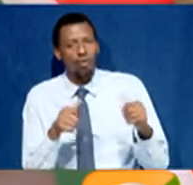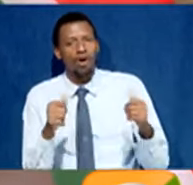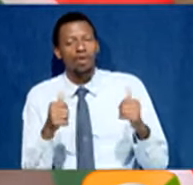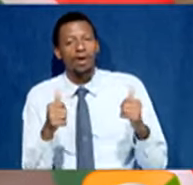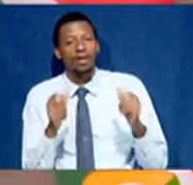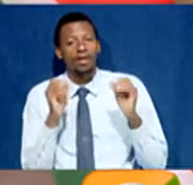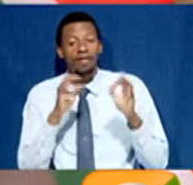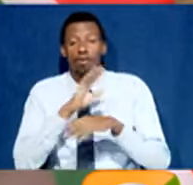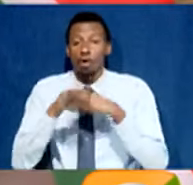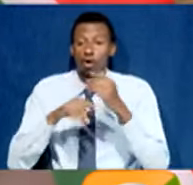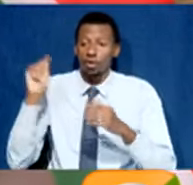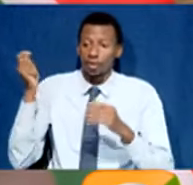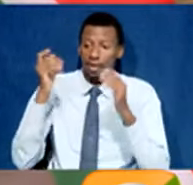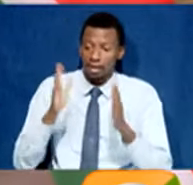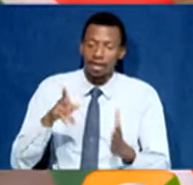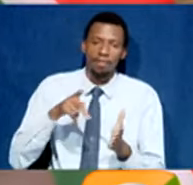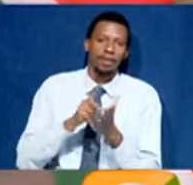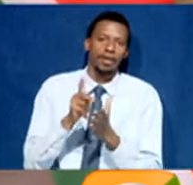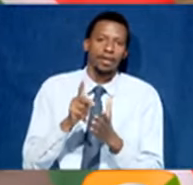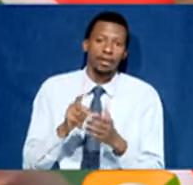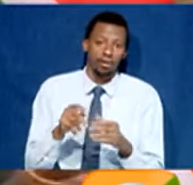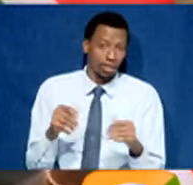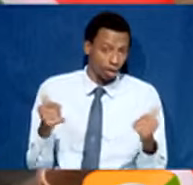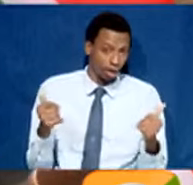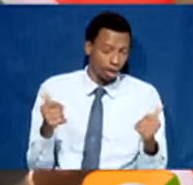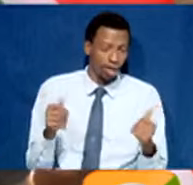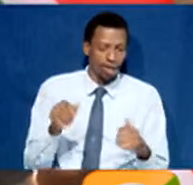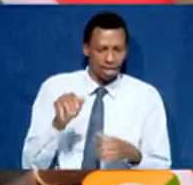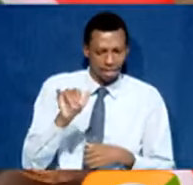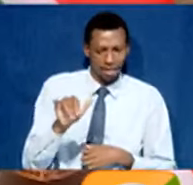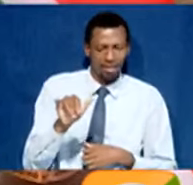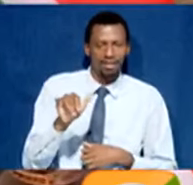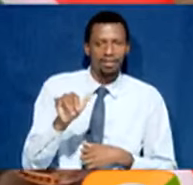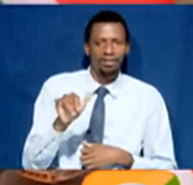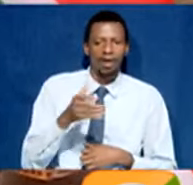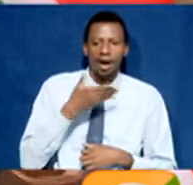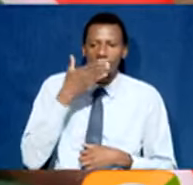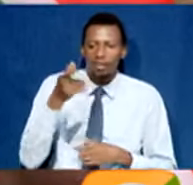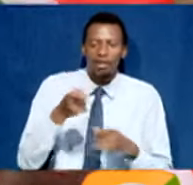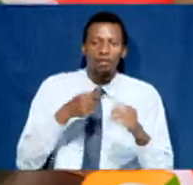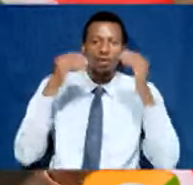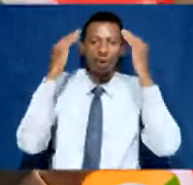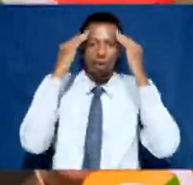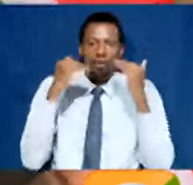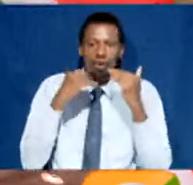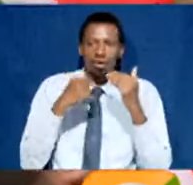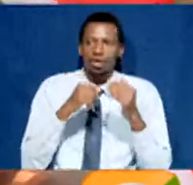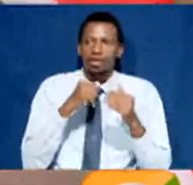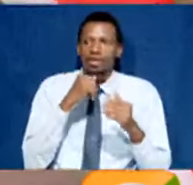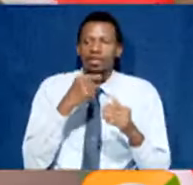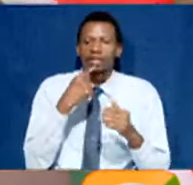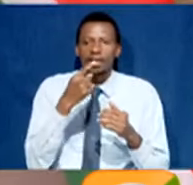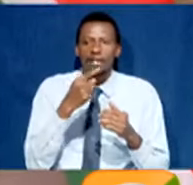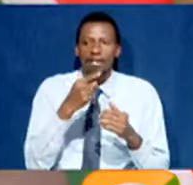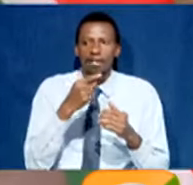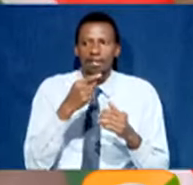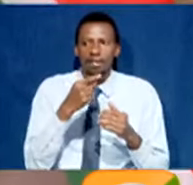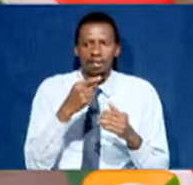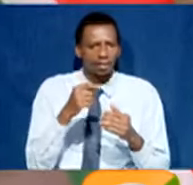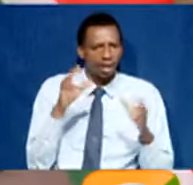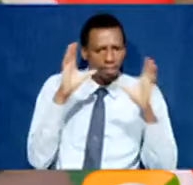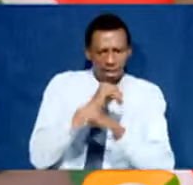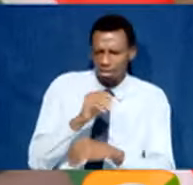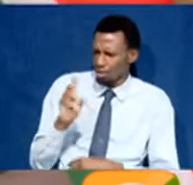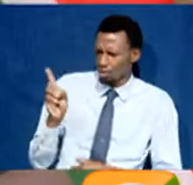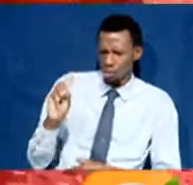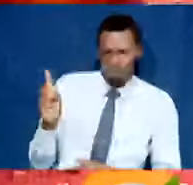wote watalipa. Right? That's what they said. They said It should not be discriminatory. Let Mr. President, they didn't say that. Kuna